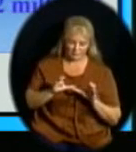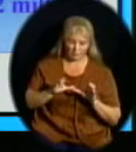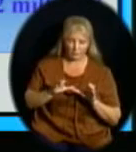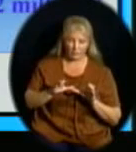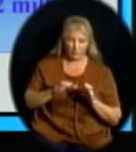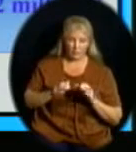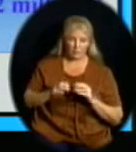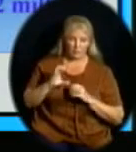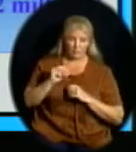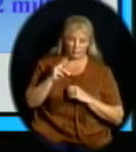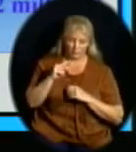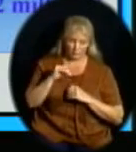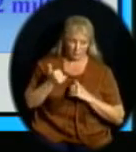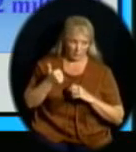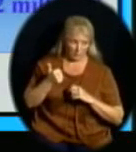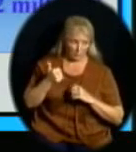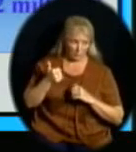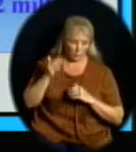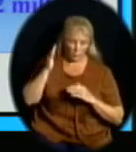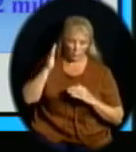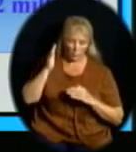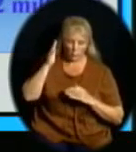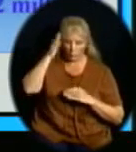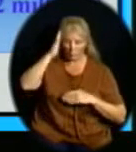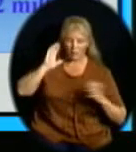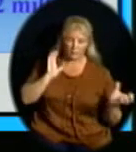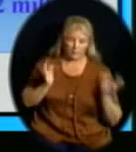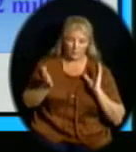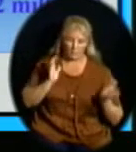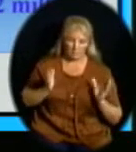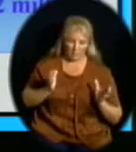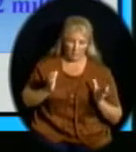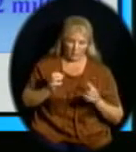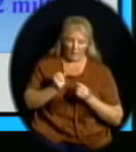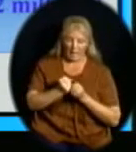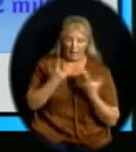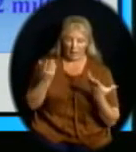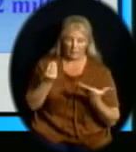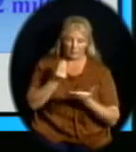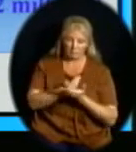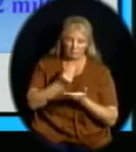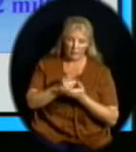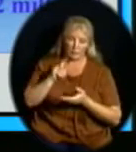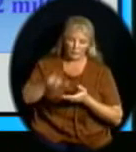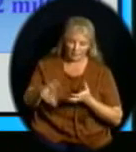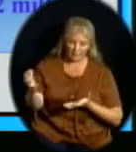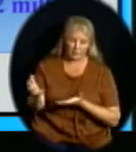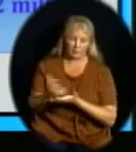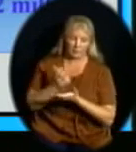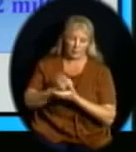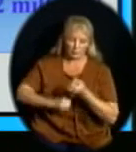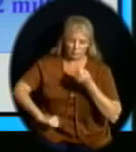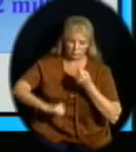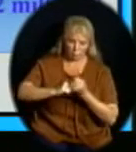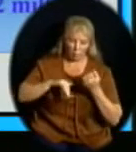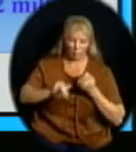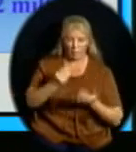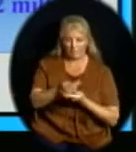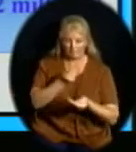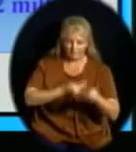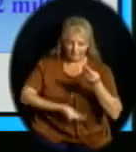compare the amount of dollars that need to be raised to support the district funds, compare that to the assessed evaluation to determine the mill